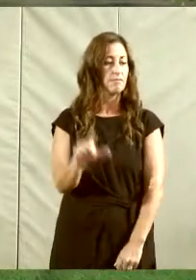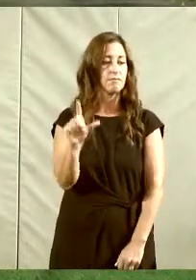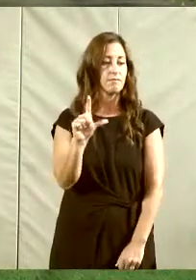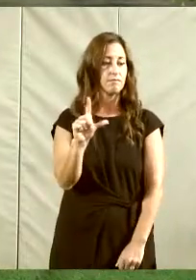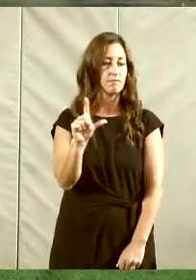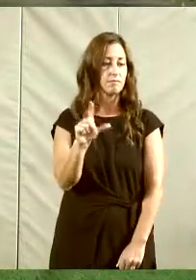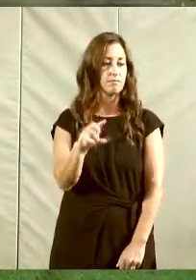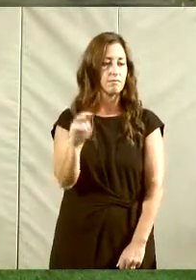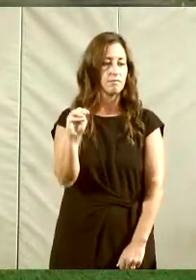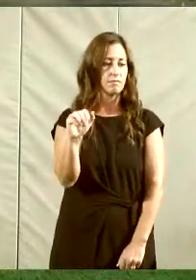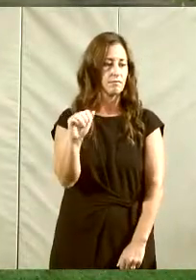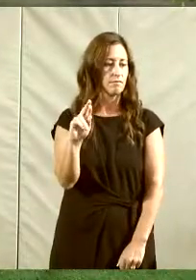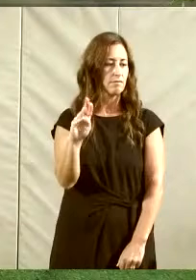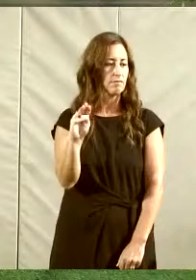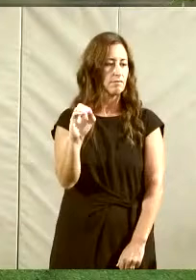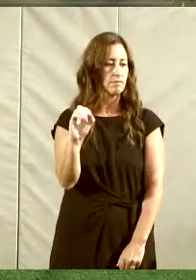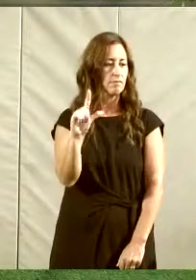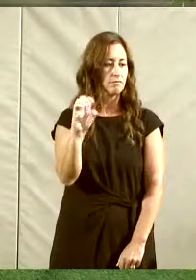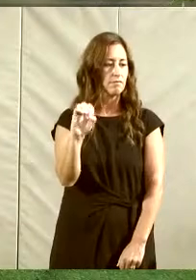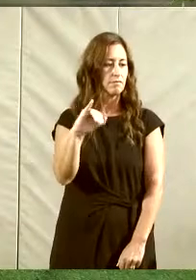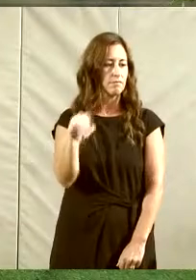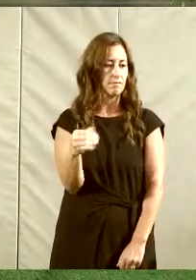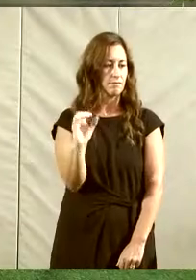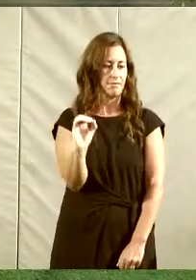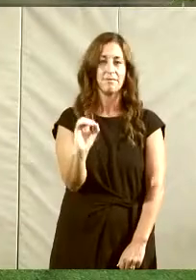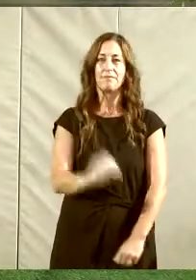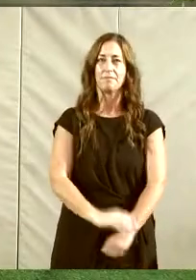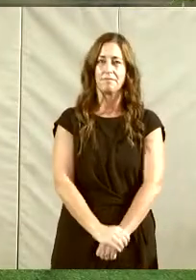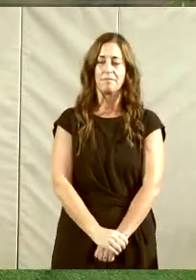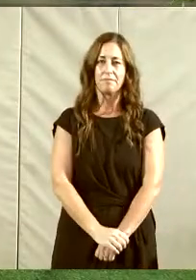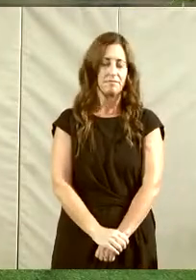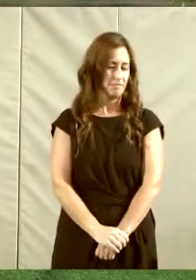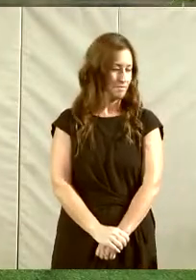Leslie Candelaria Marmolejo.